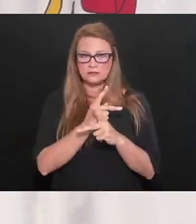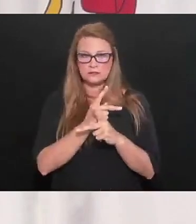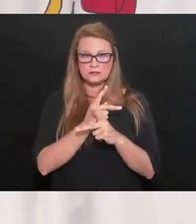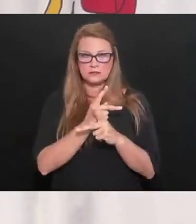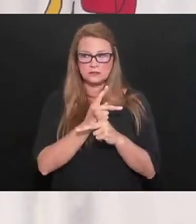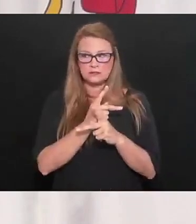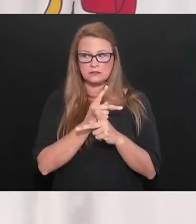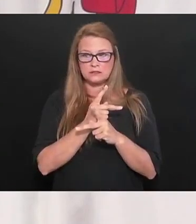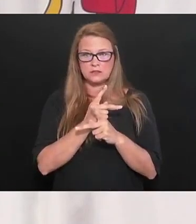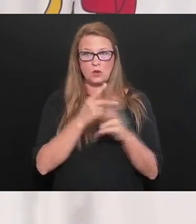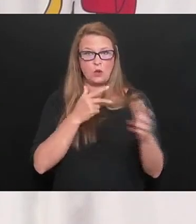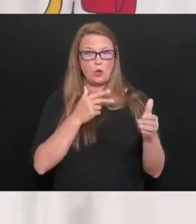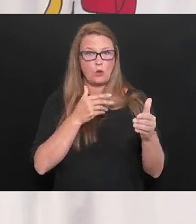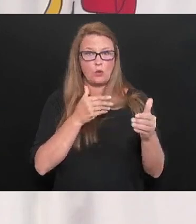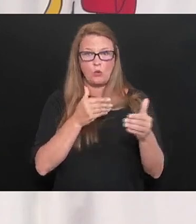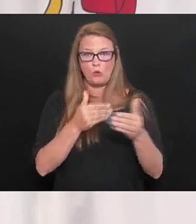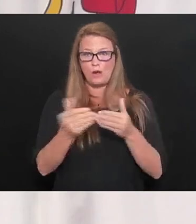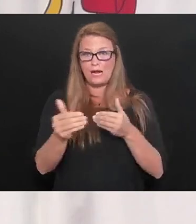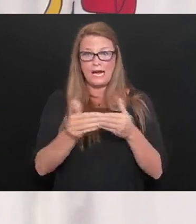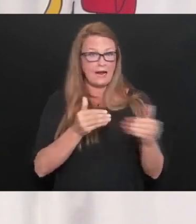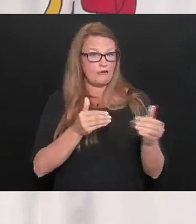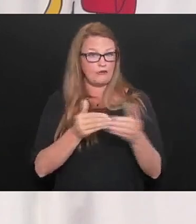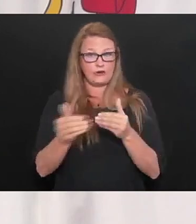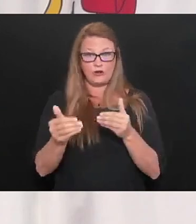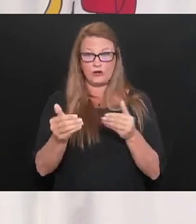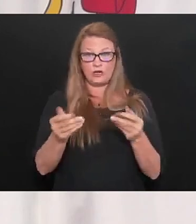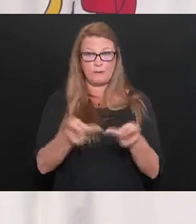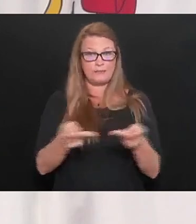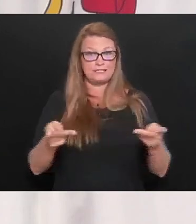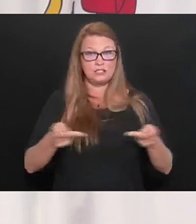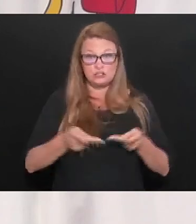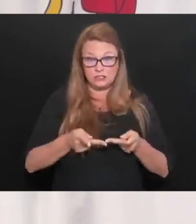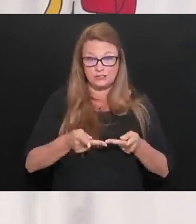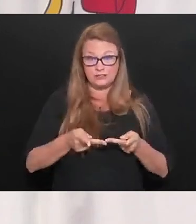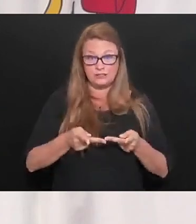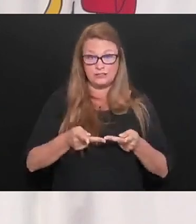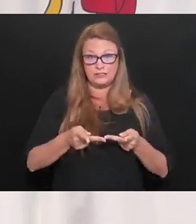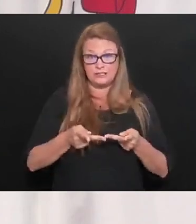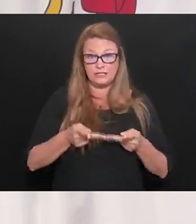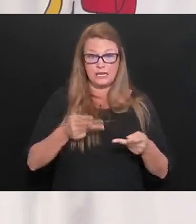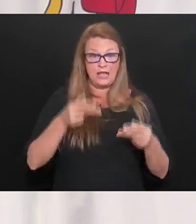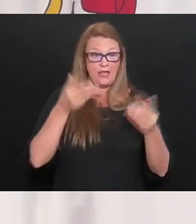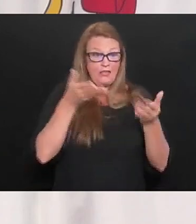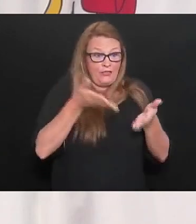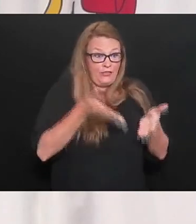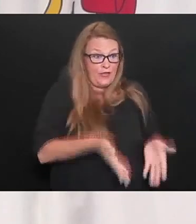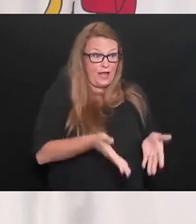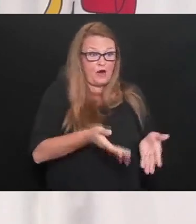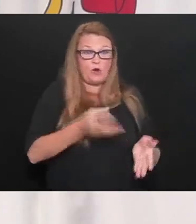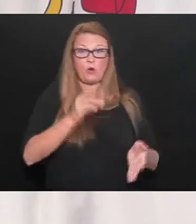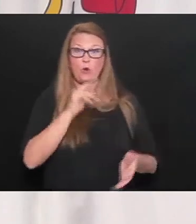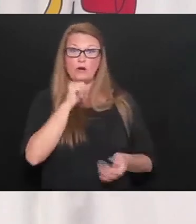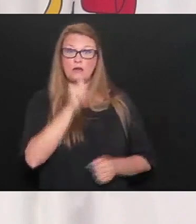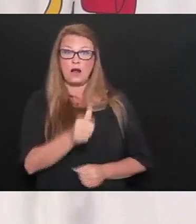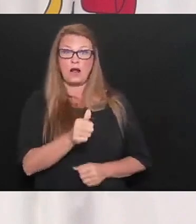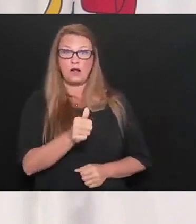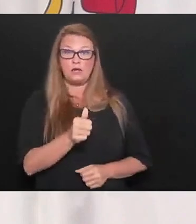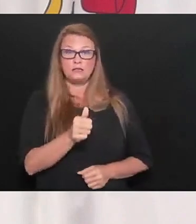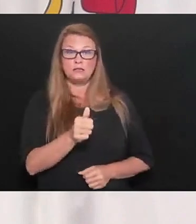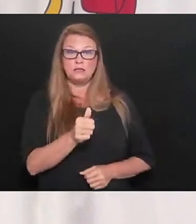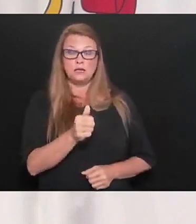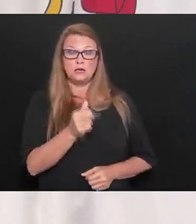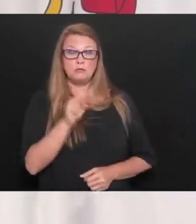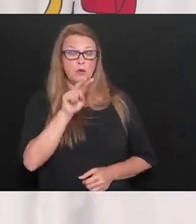is from whatever position, whether it be at distance or not, but watching your loved